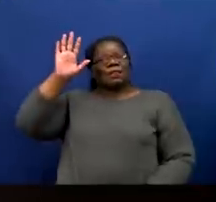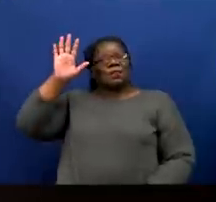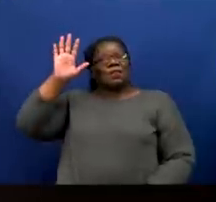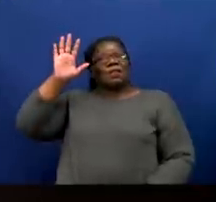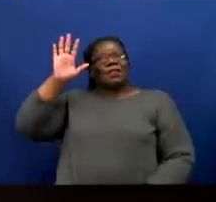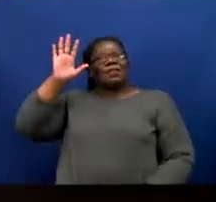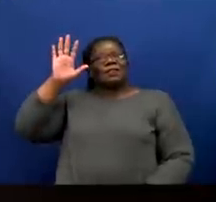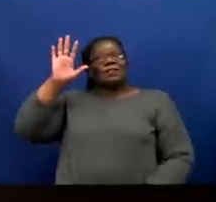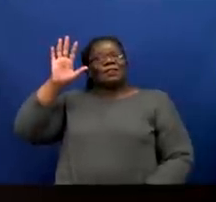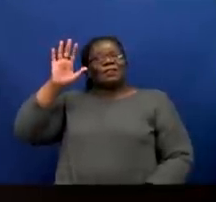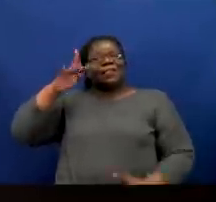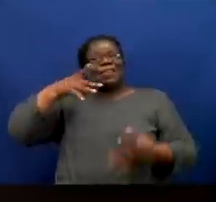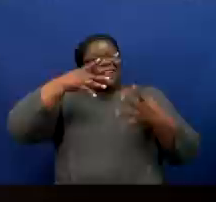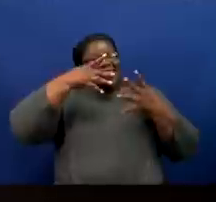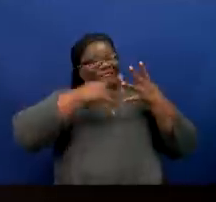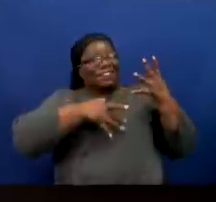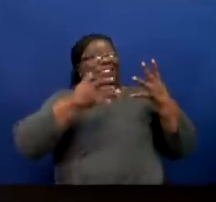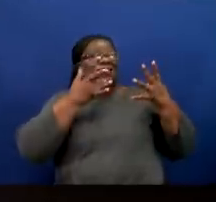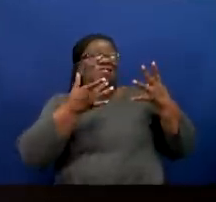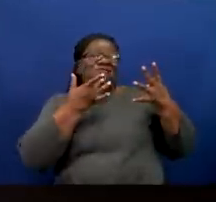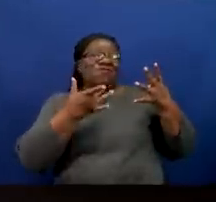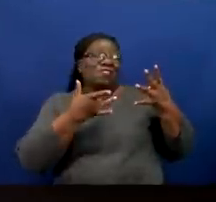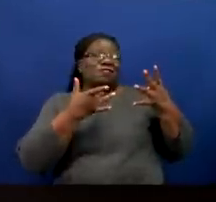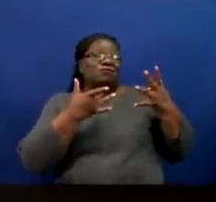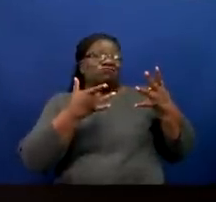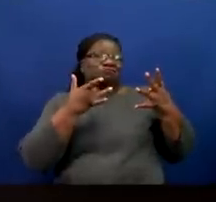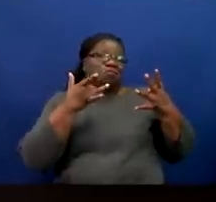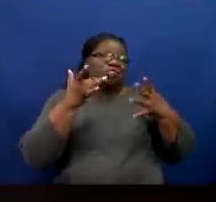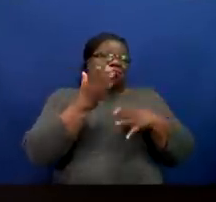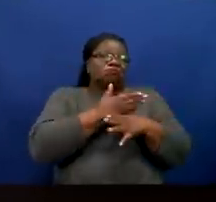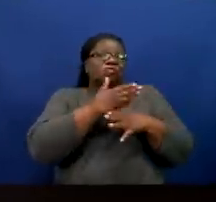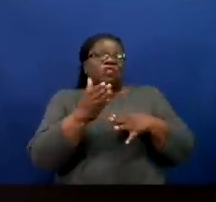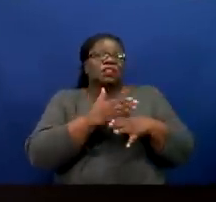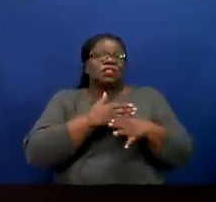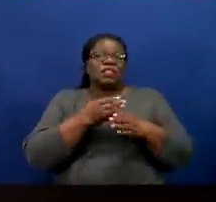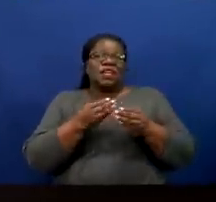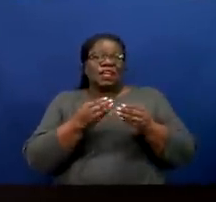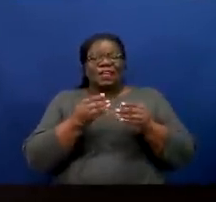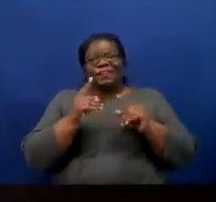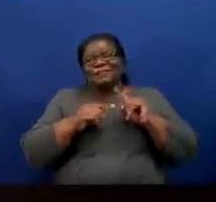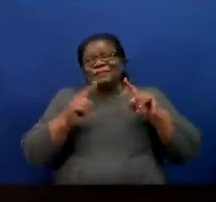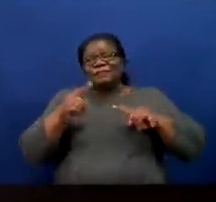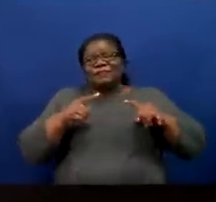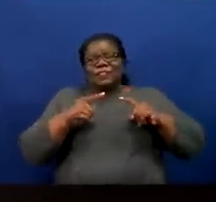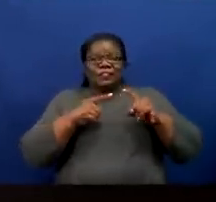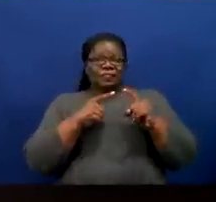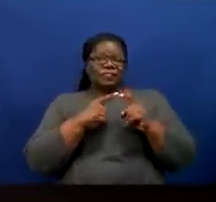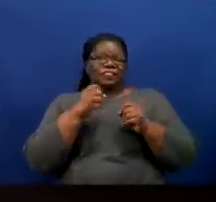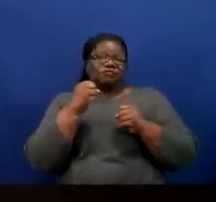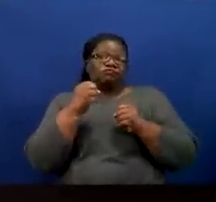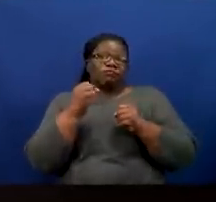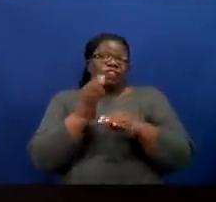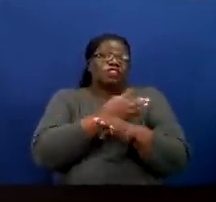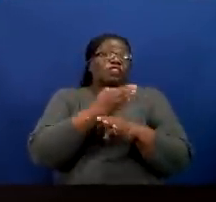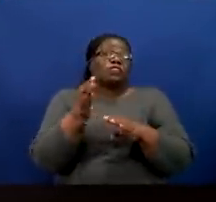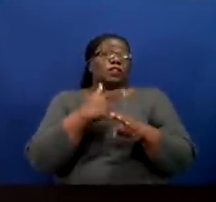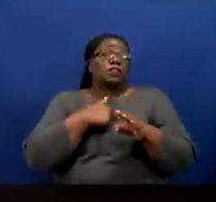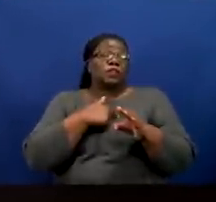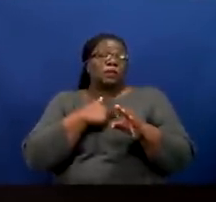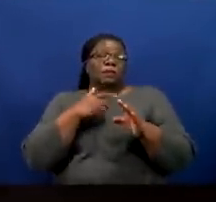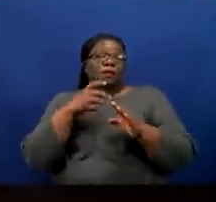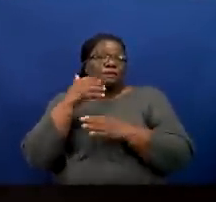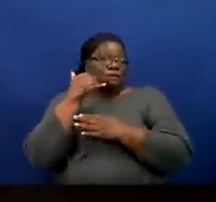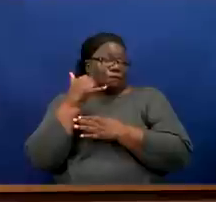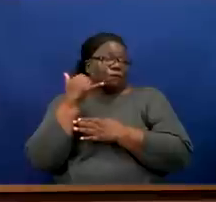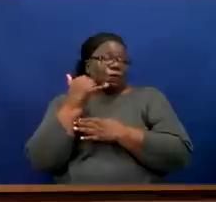Playlists on your phones, on your devices. You have playlists. I have several playlists on my devices. And one of